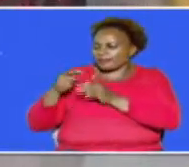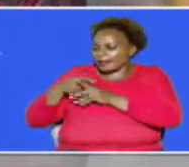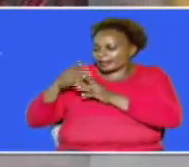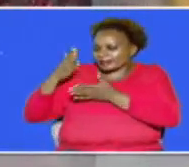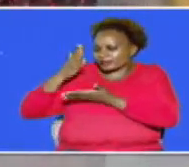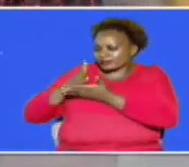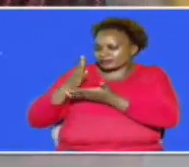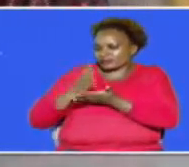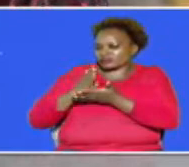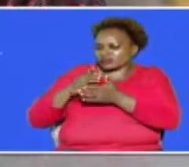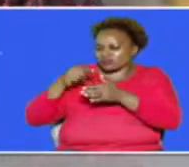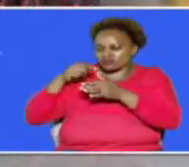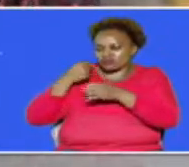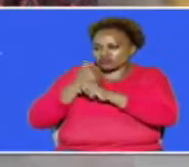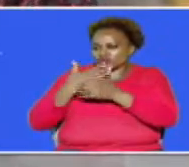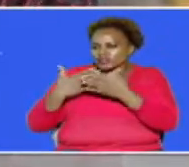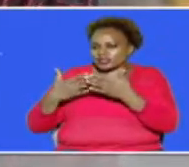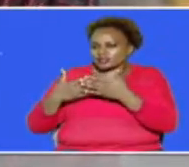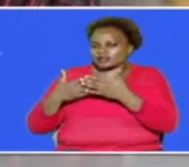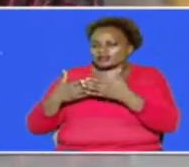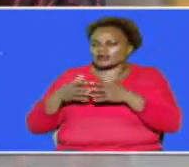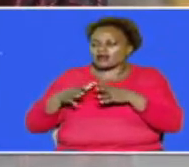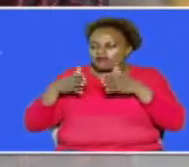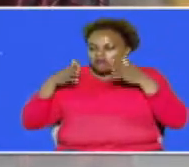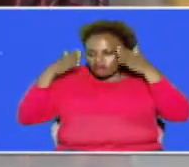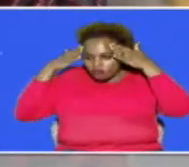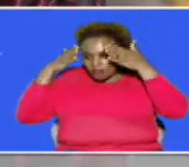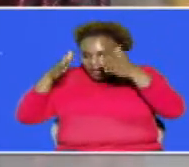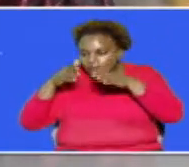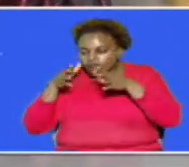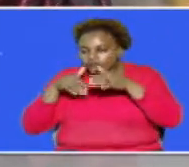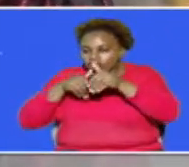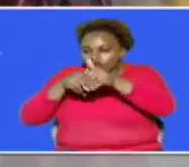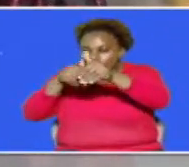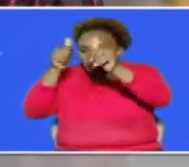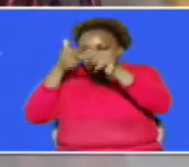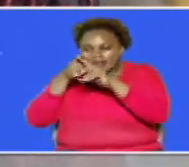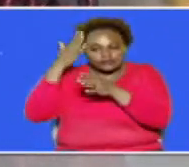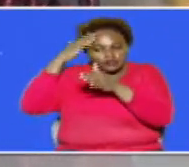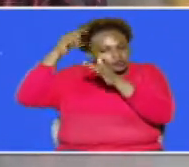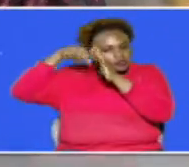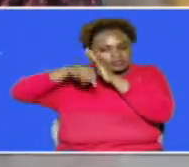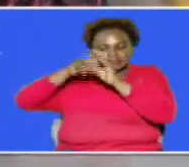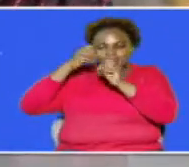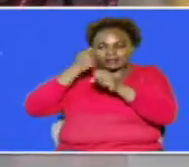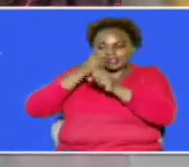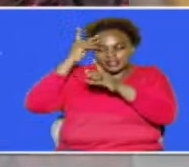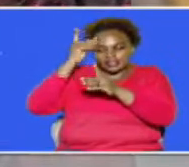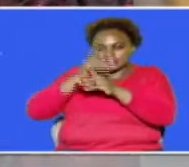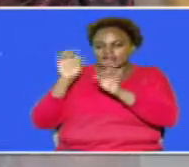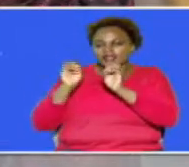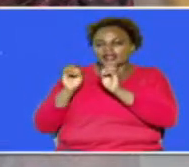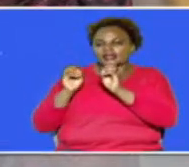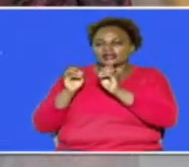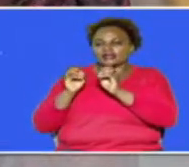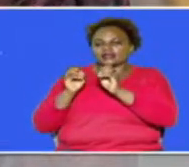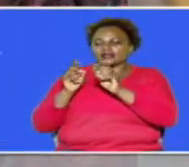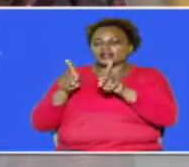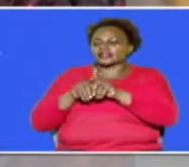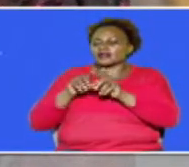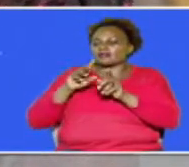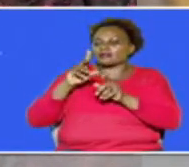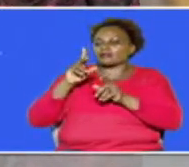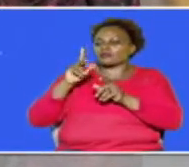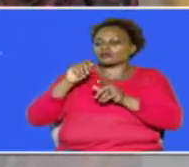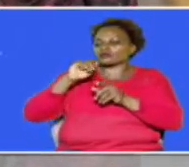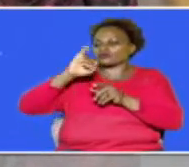being shepherded to go in, ni kama kondoo anaenda kuchinjwa, na bila kuambiwa, we don't make decisions. Okay. Even the appointment of Tuju. You know, I'm